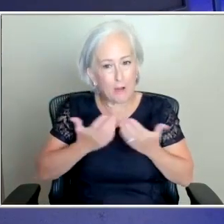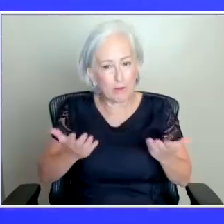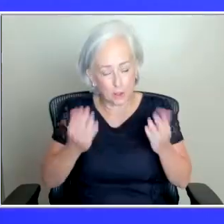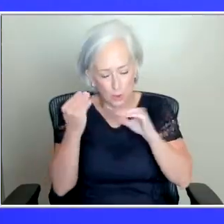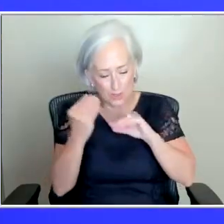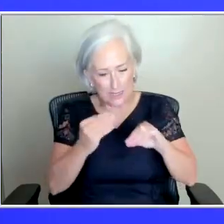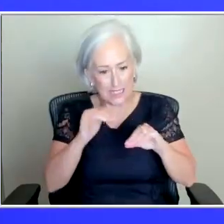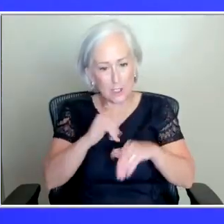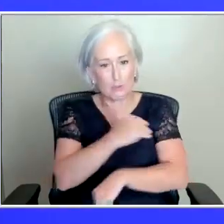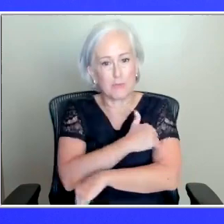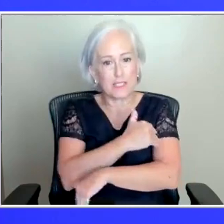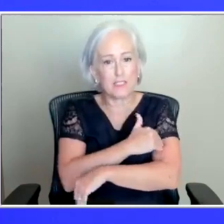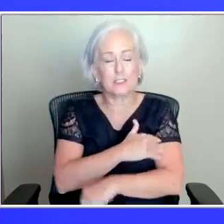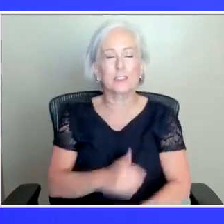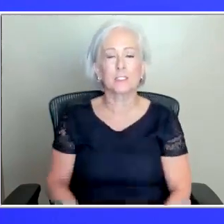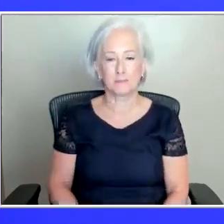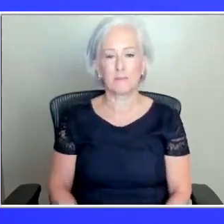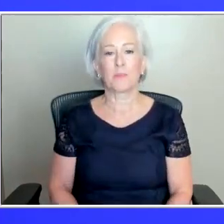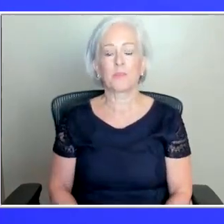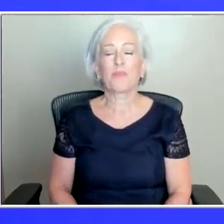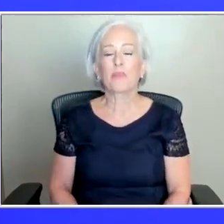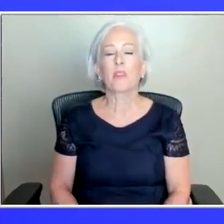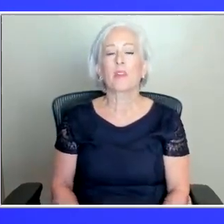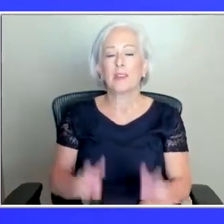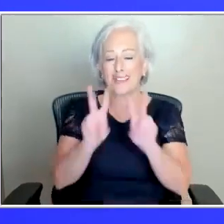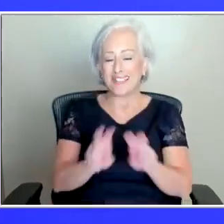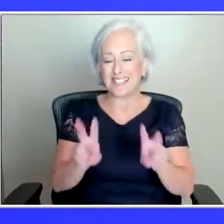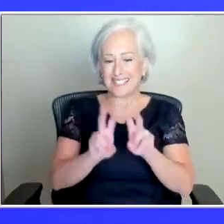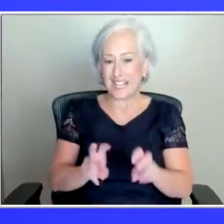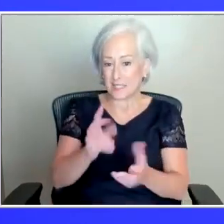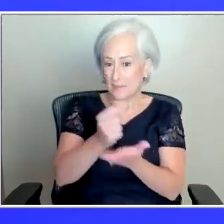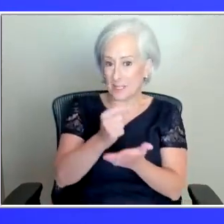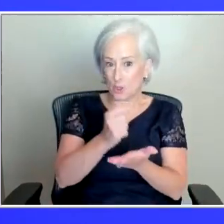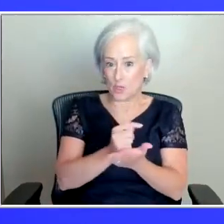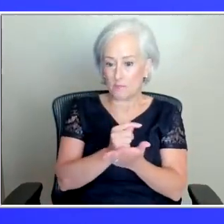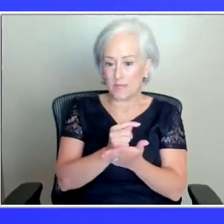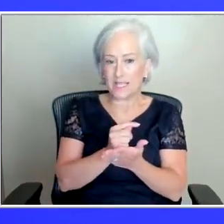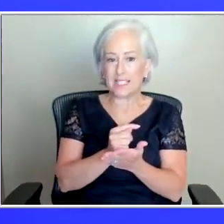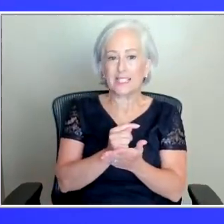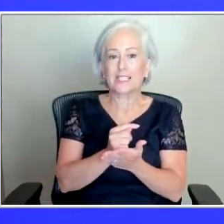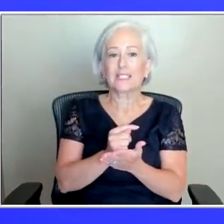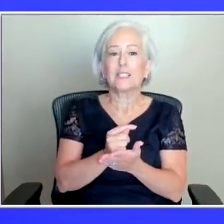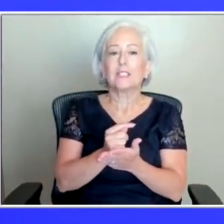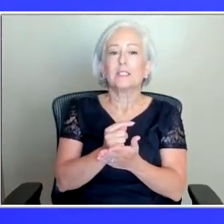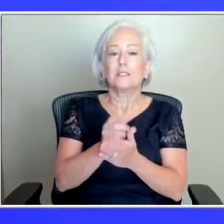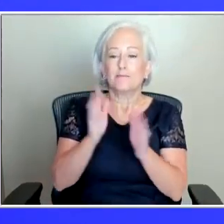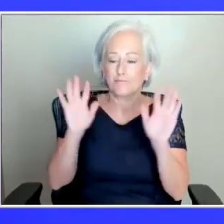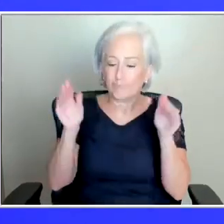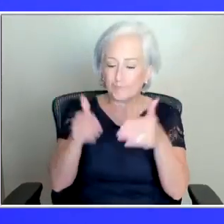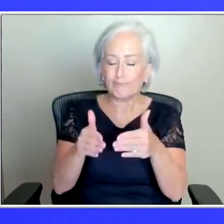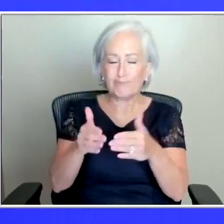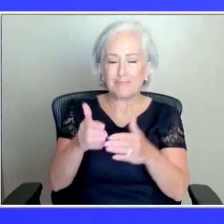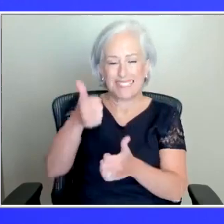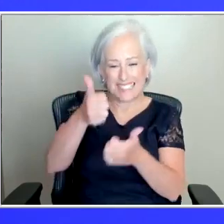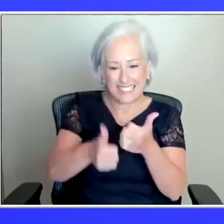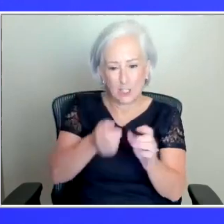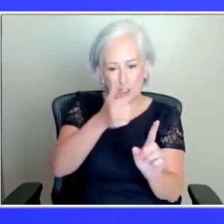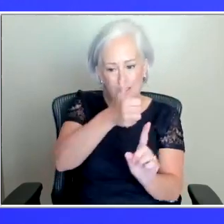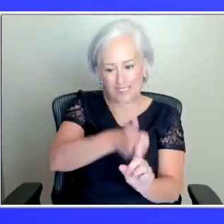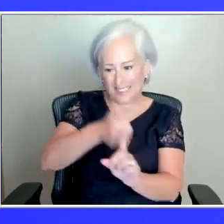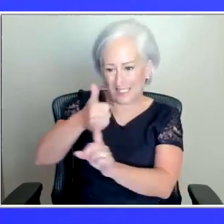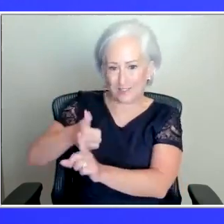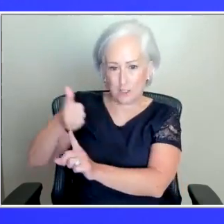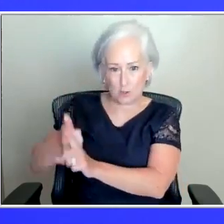we really tailor the assessments and treatments for the individual person. So we can use a variety of